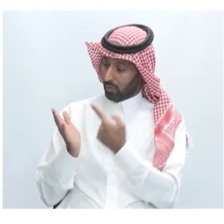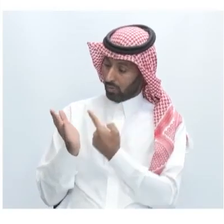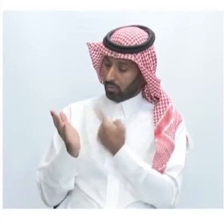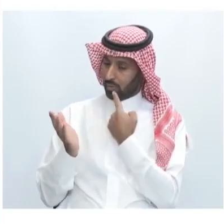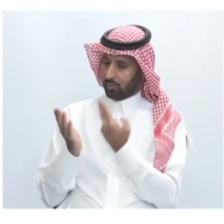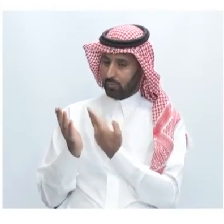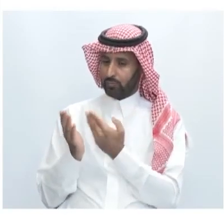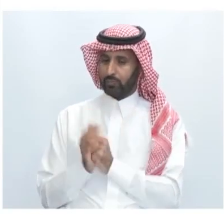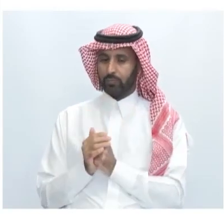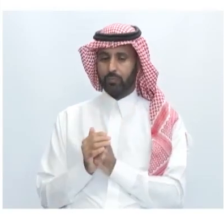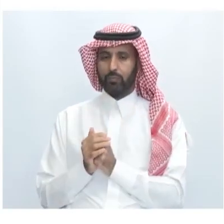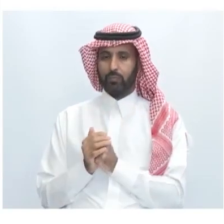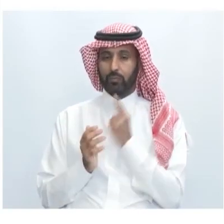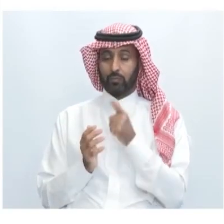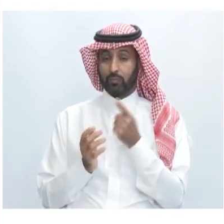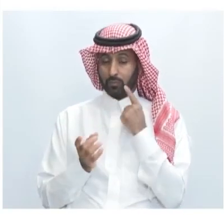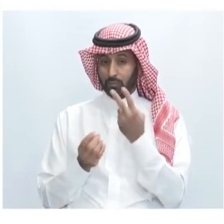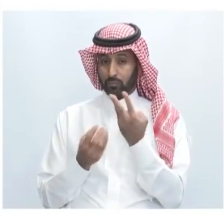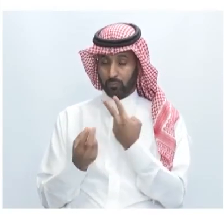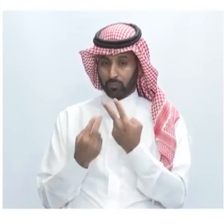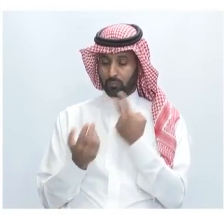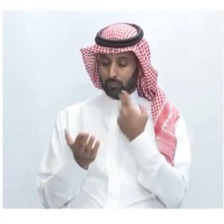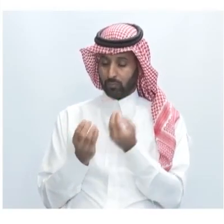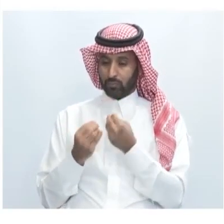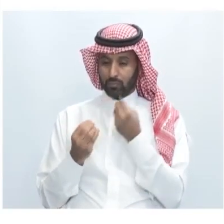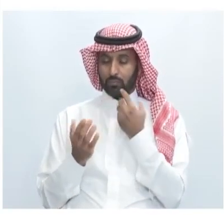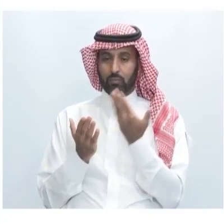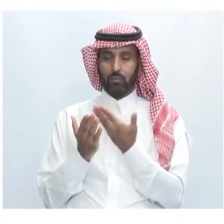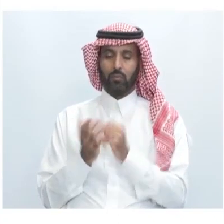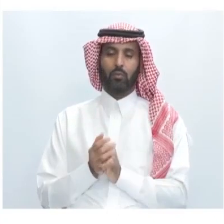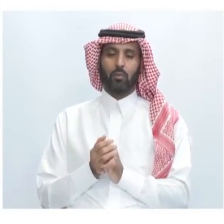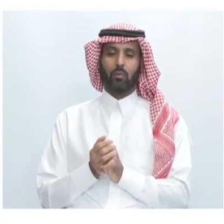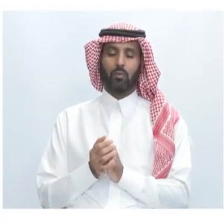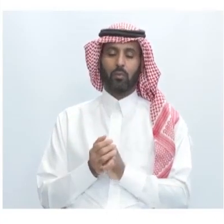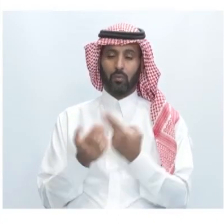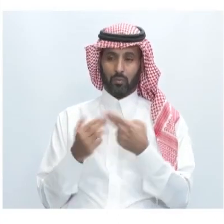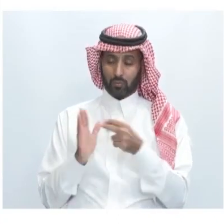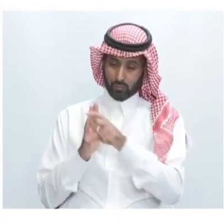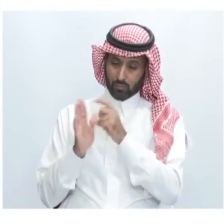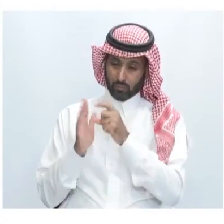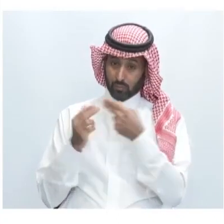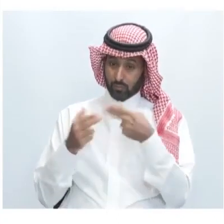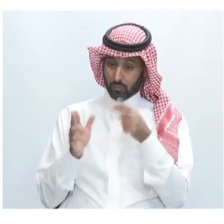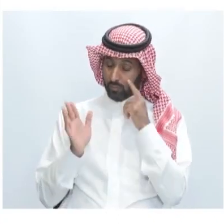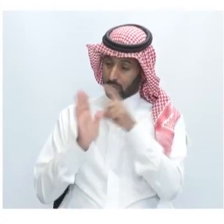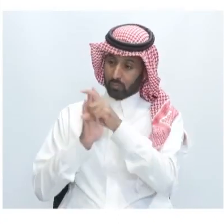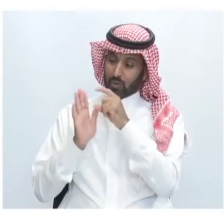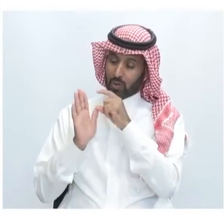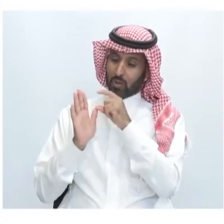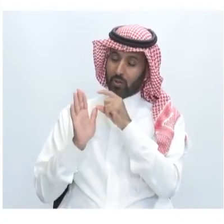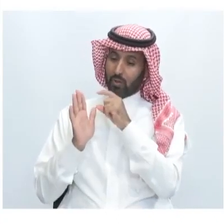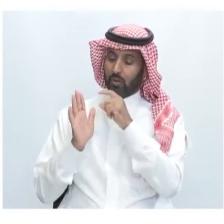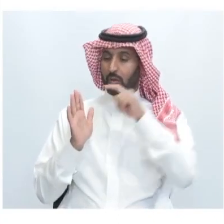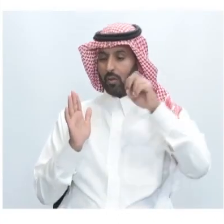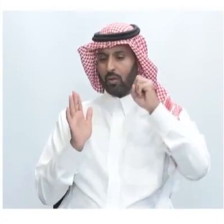want to read more. So it should make the reader want to read more. The introduction should also include a topic sentence